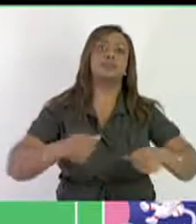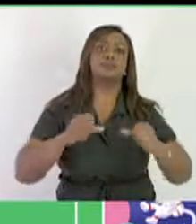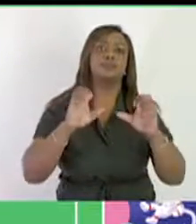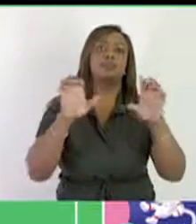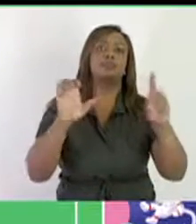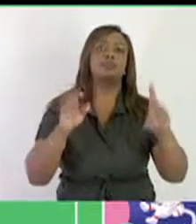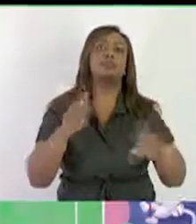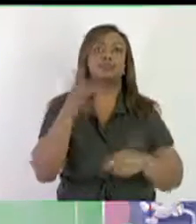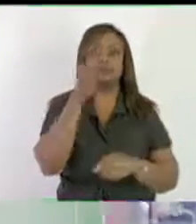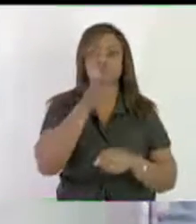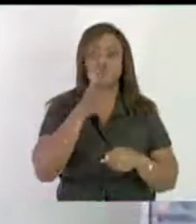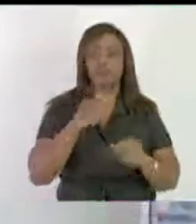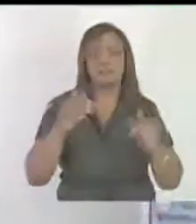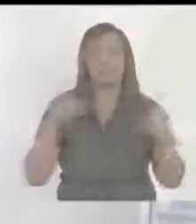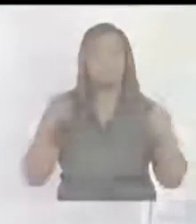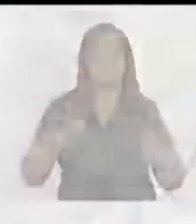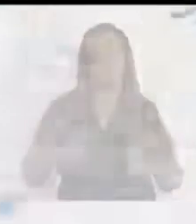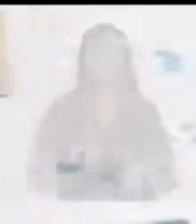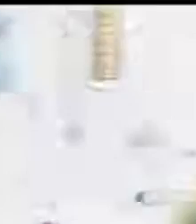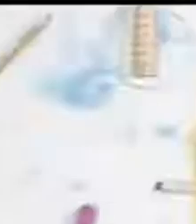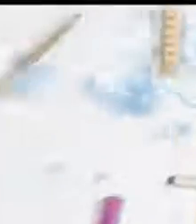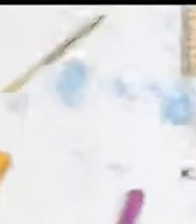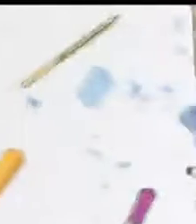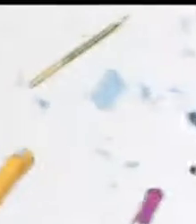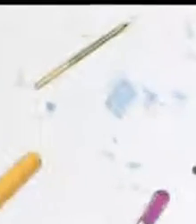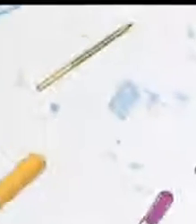and sexual health.